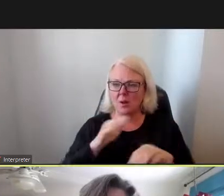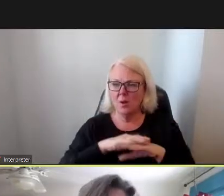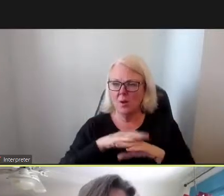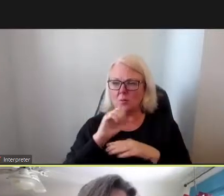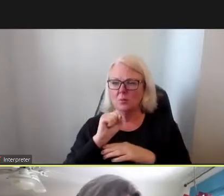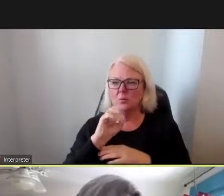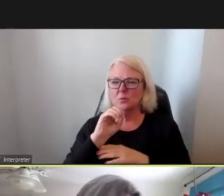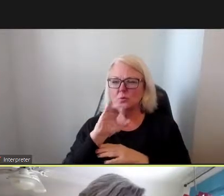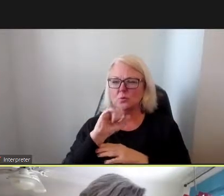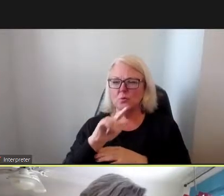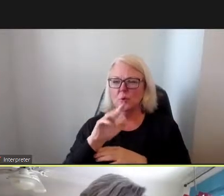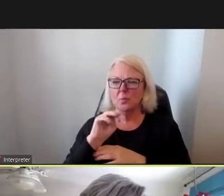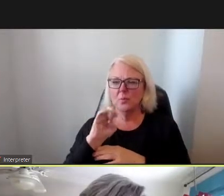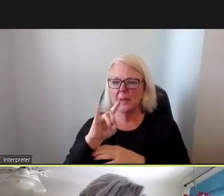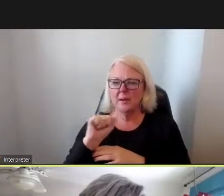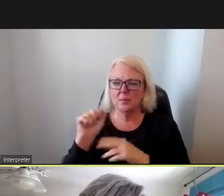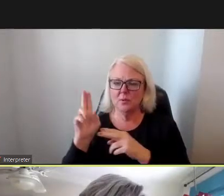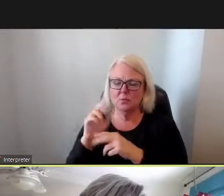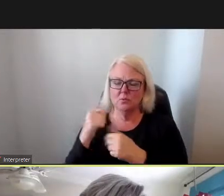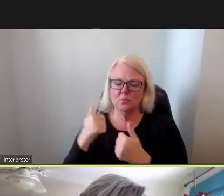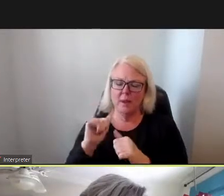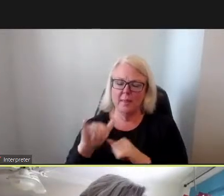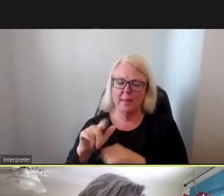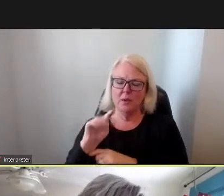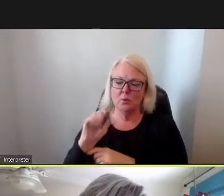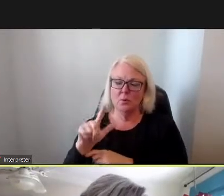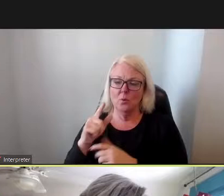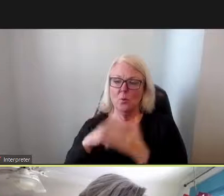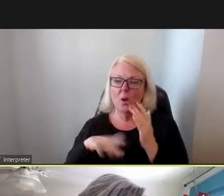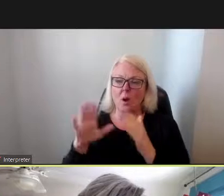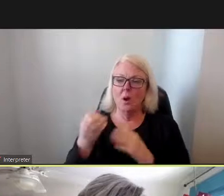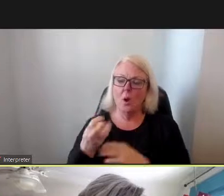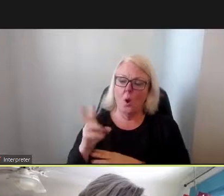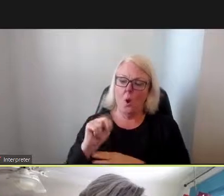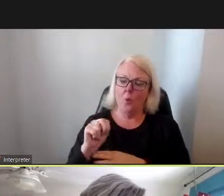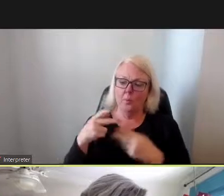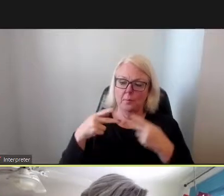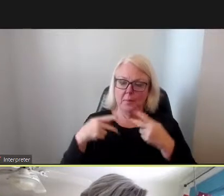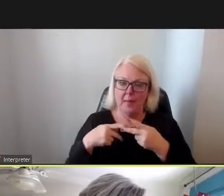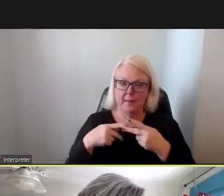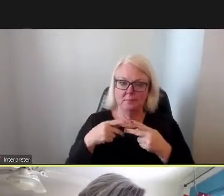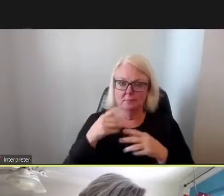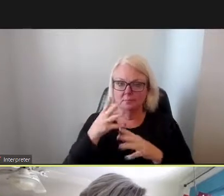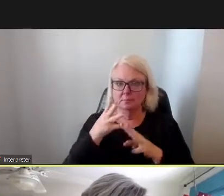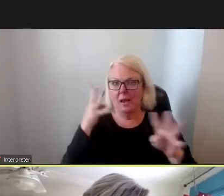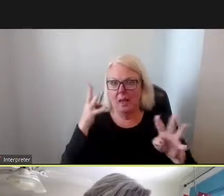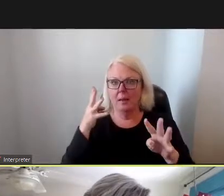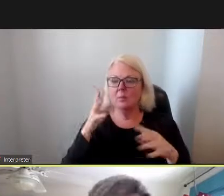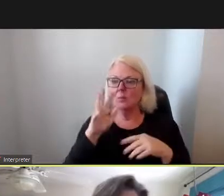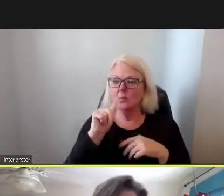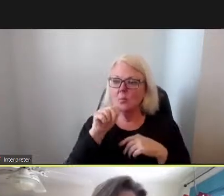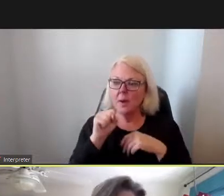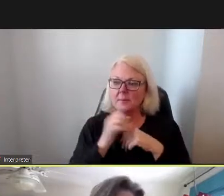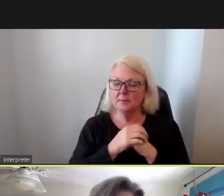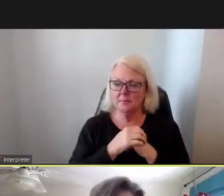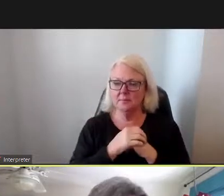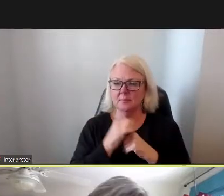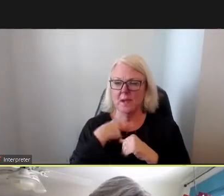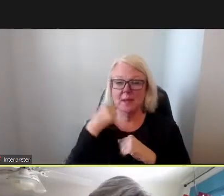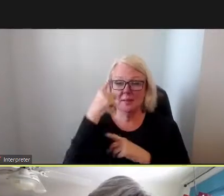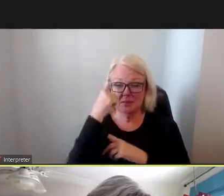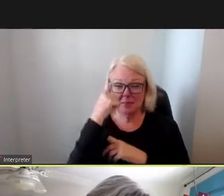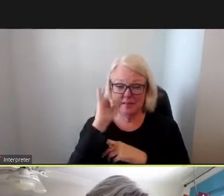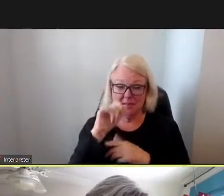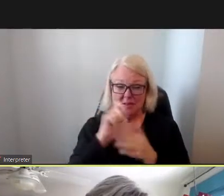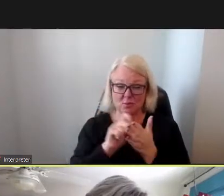about having tried out the tool and what their own places in line were. I suspect that the